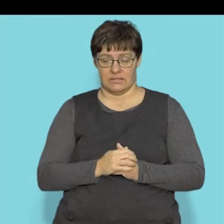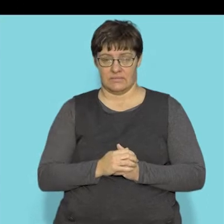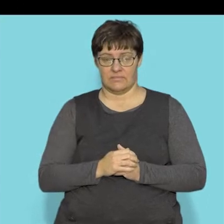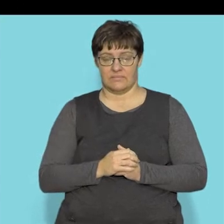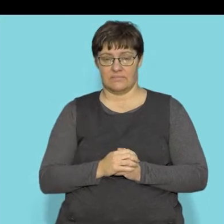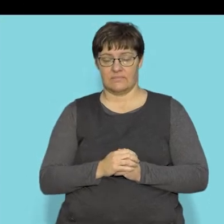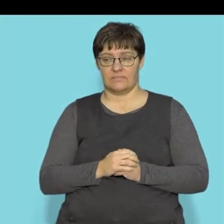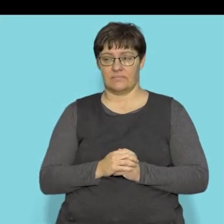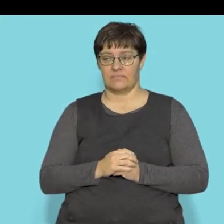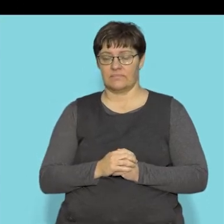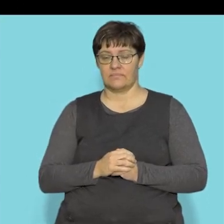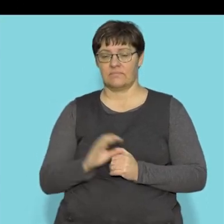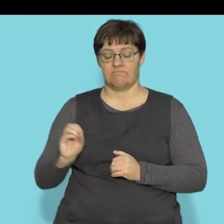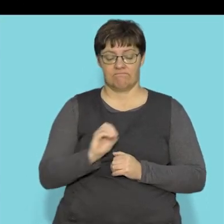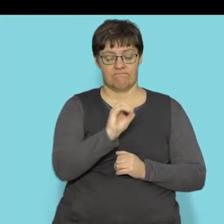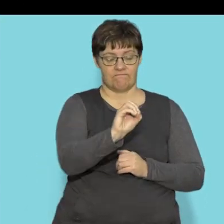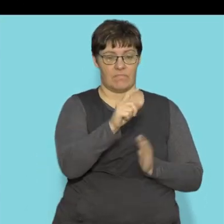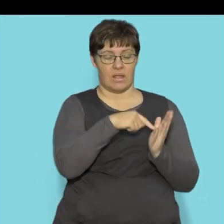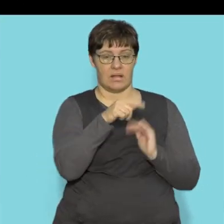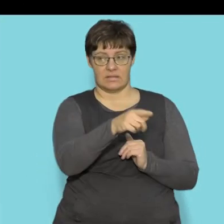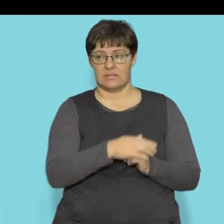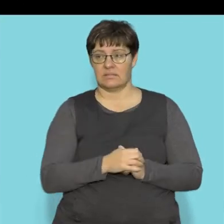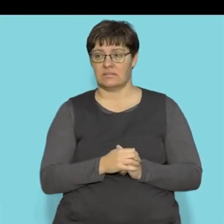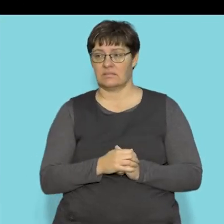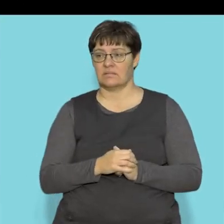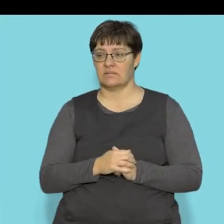150,8. So I'm going to plug this all into my calculator.